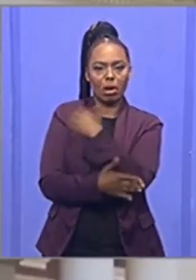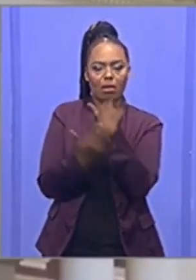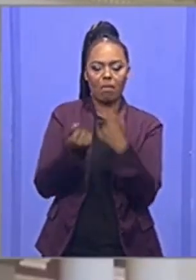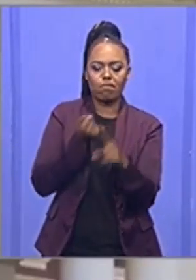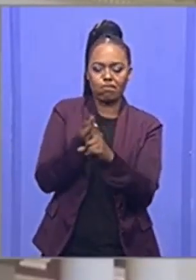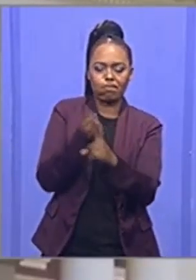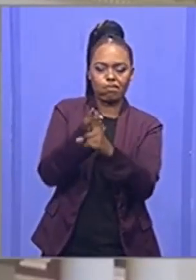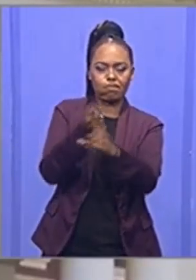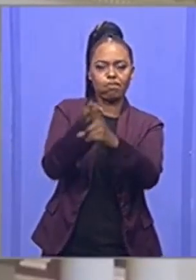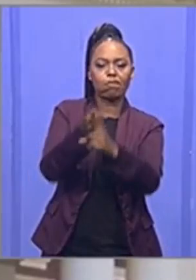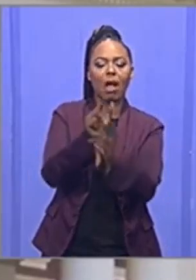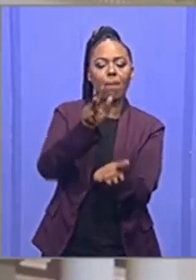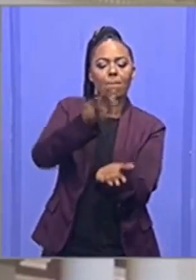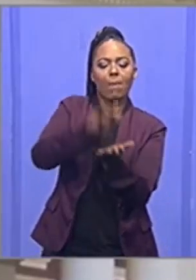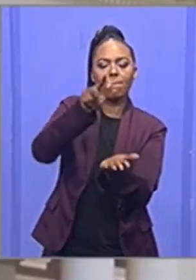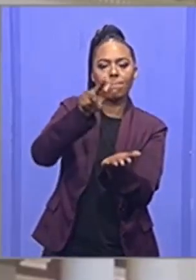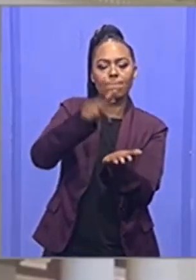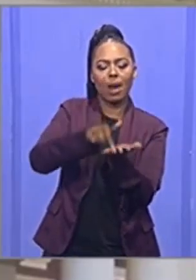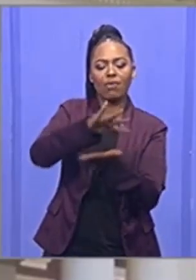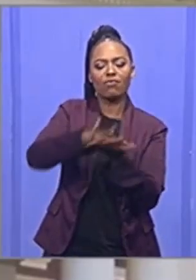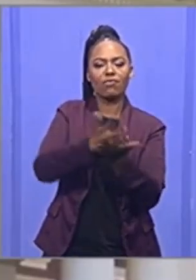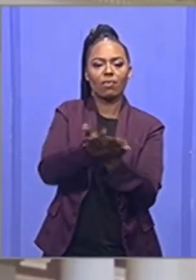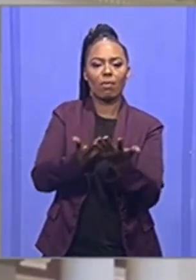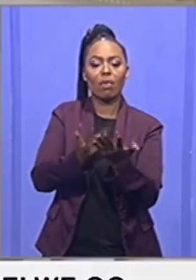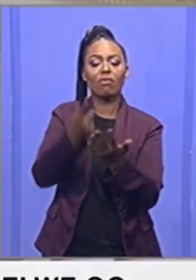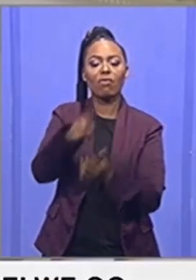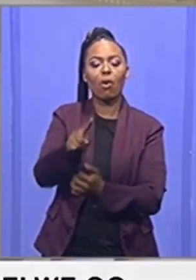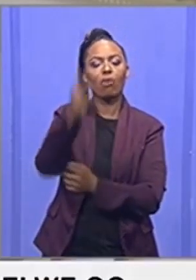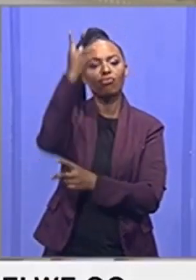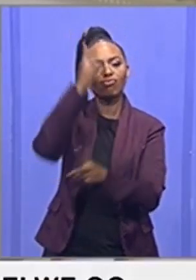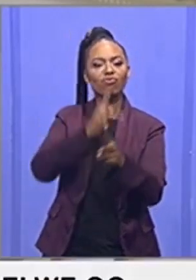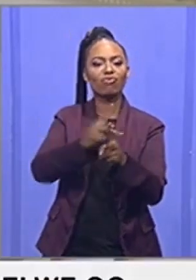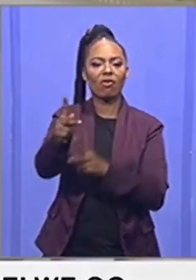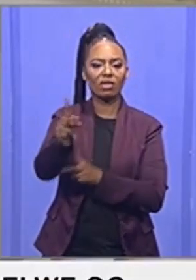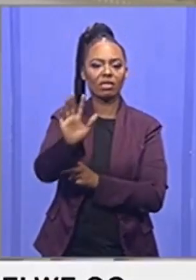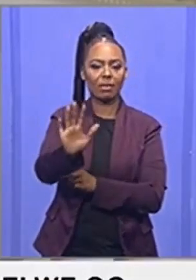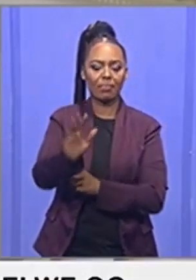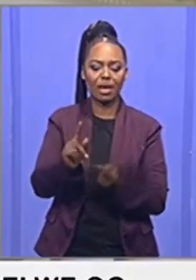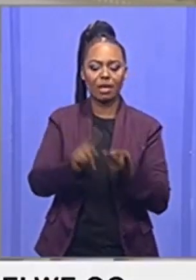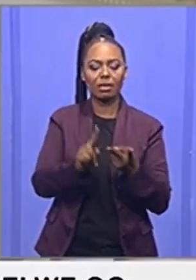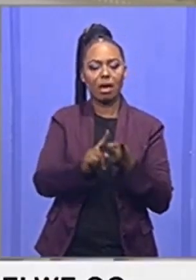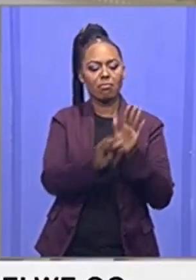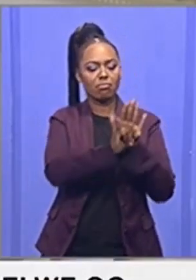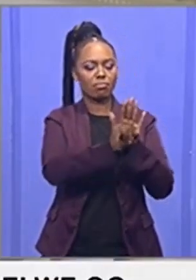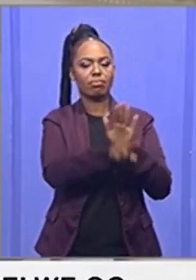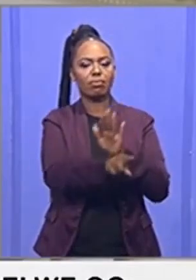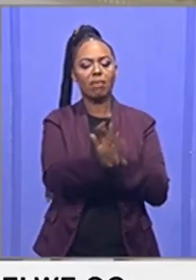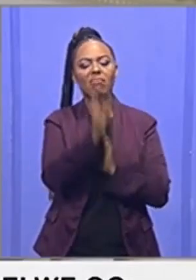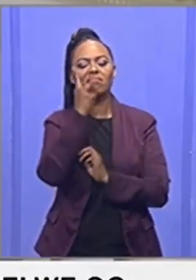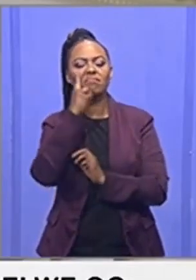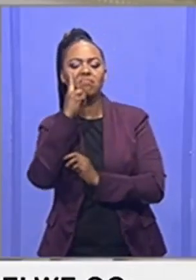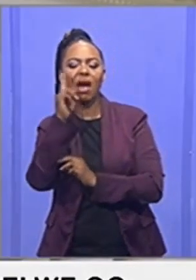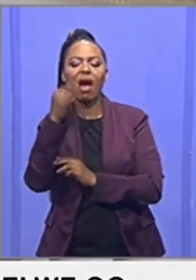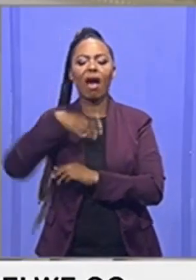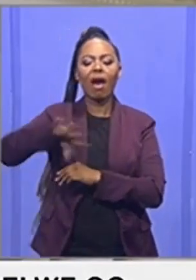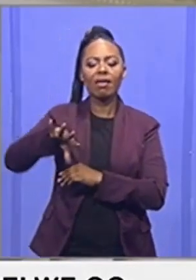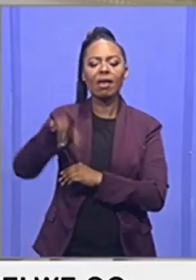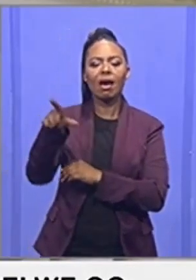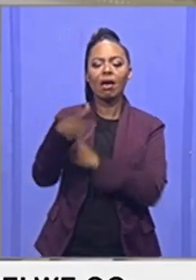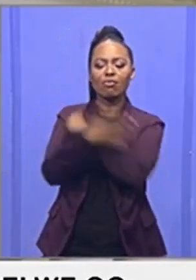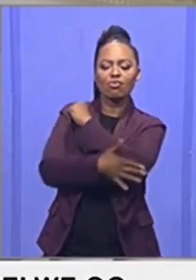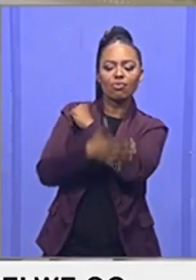for the approval of a framework for professionalization, benchmarking and looking at all other countries and our own